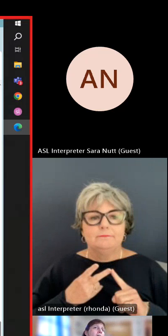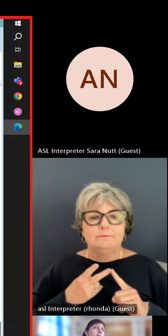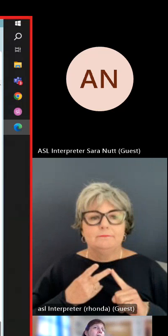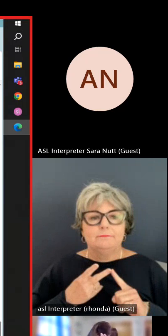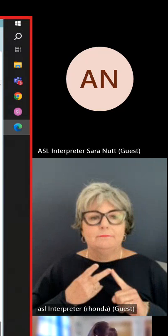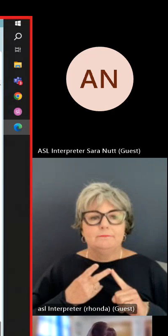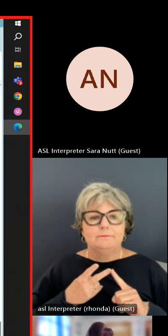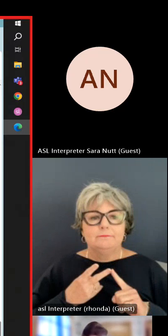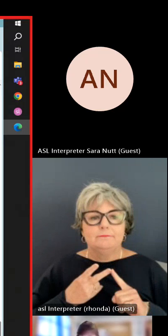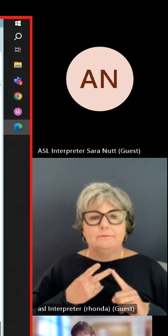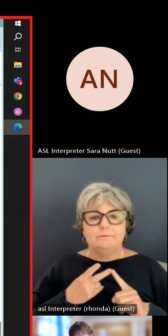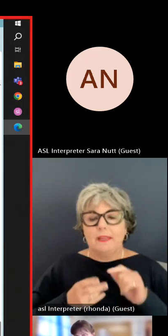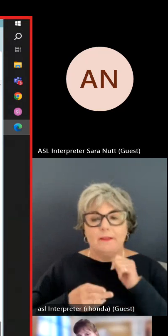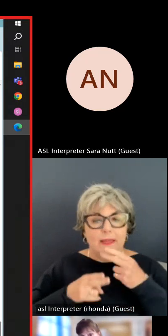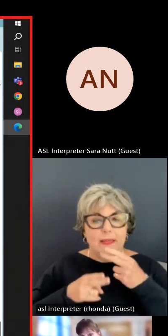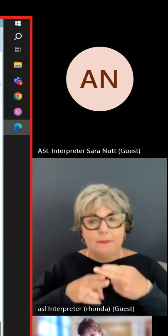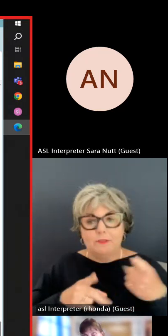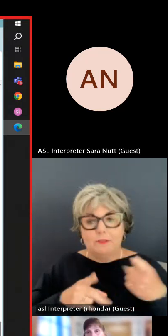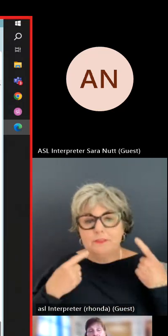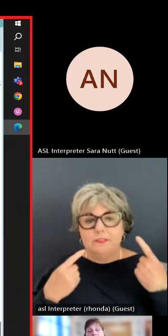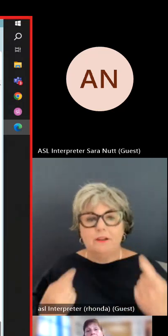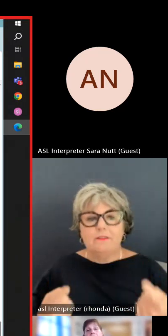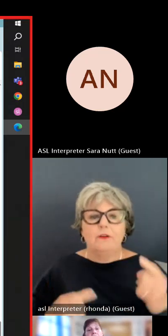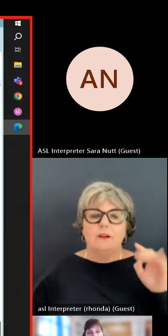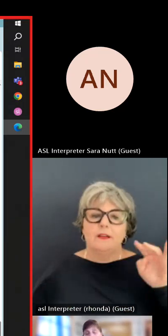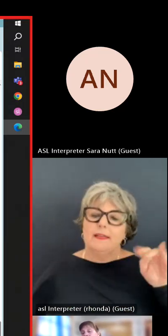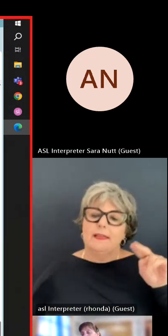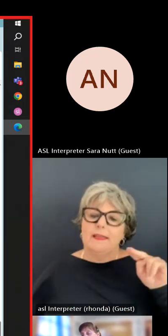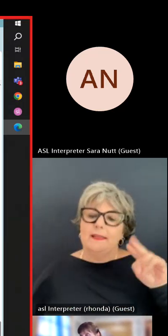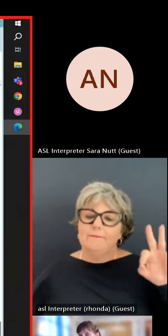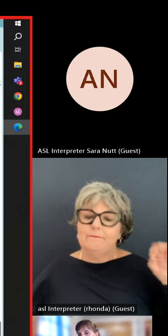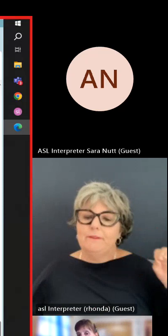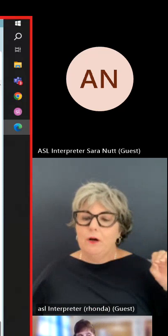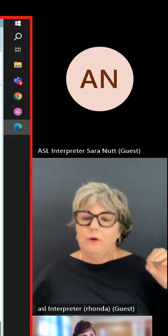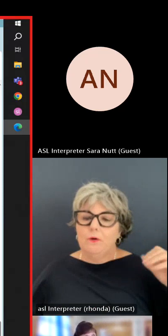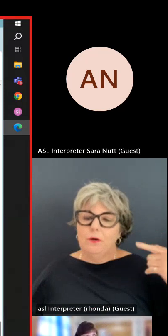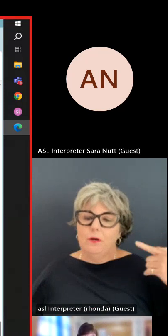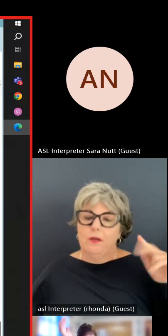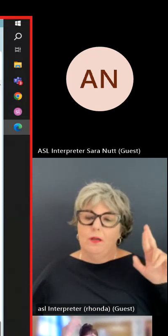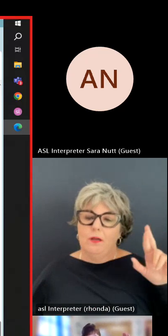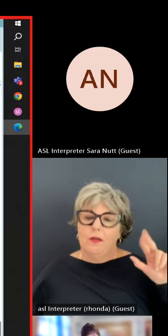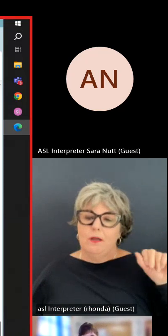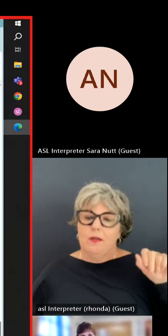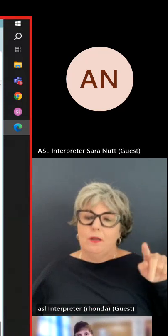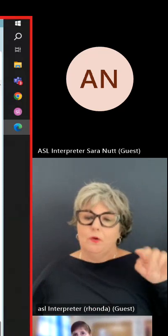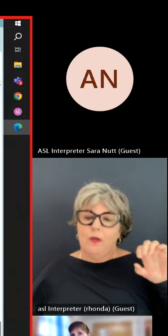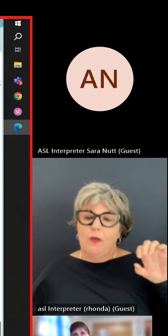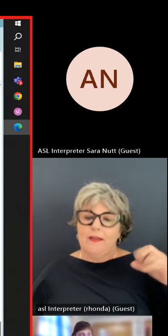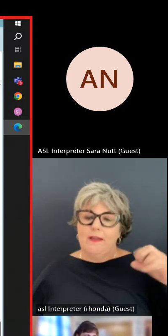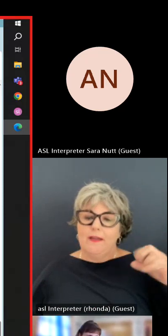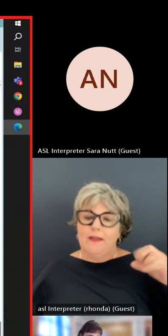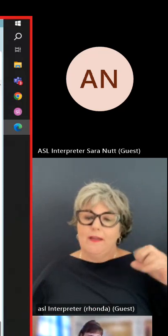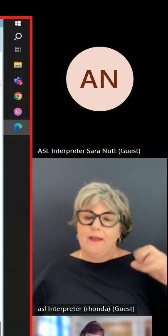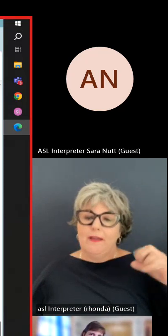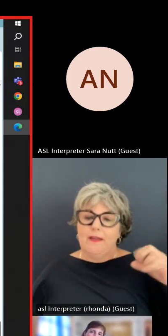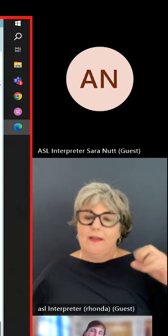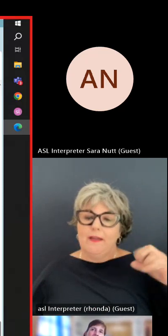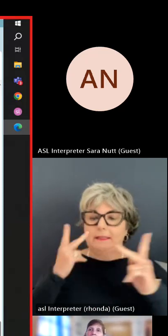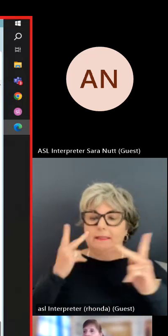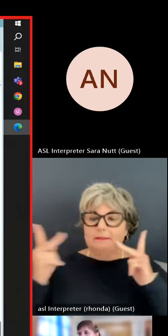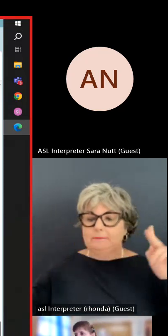Also, I haven't mentioned anything about infographics. Infographics are basically collections of data